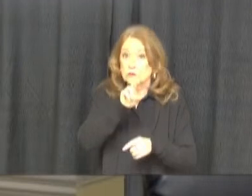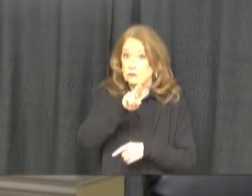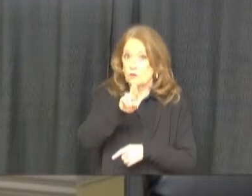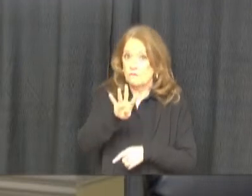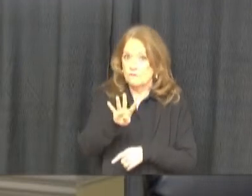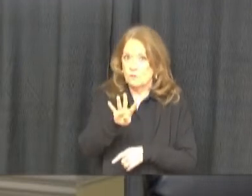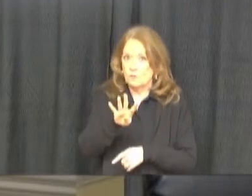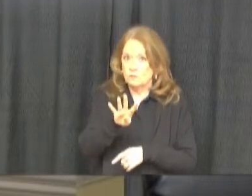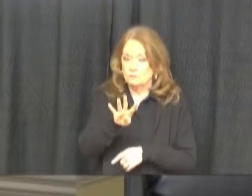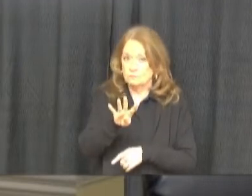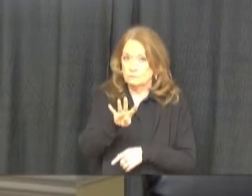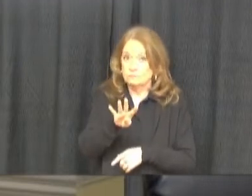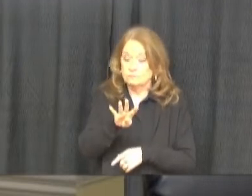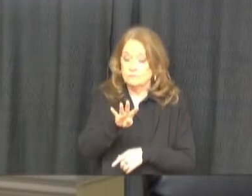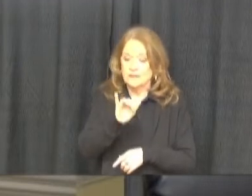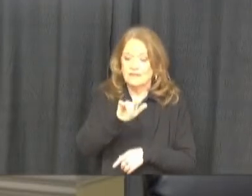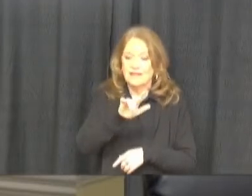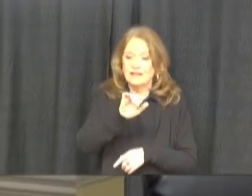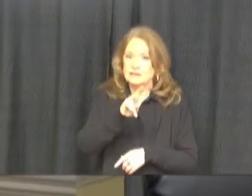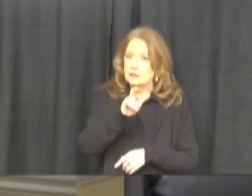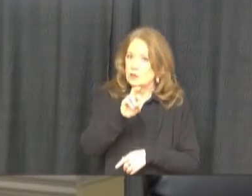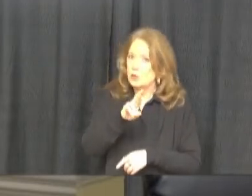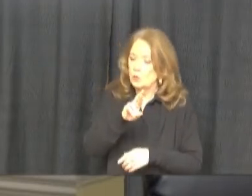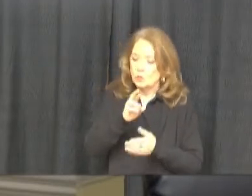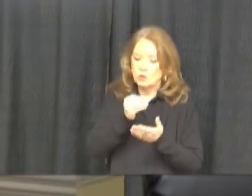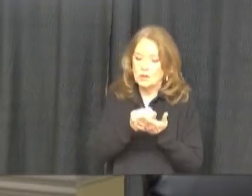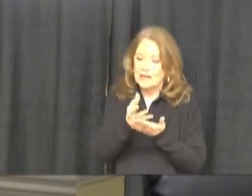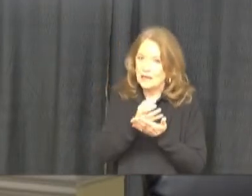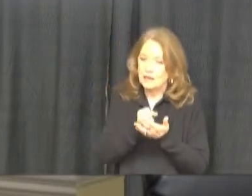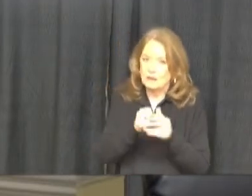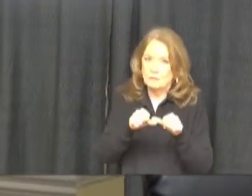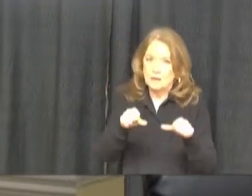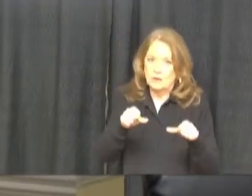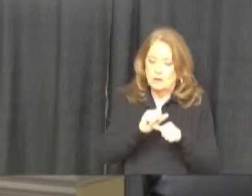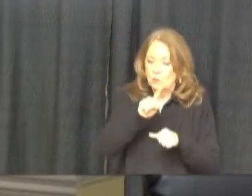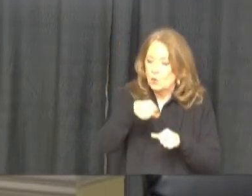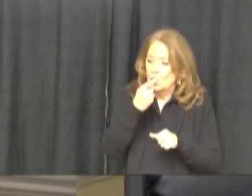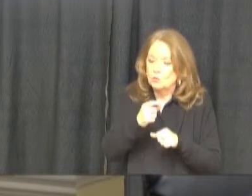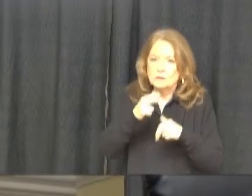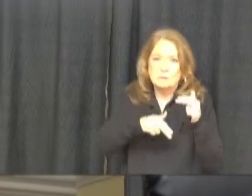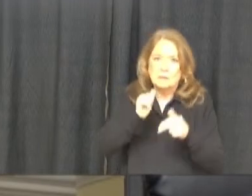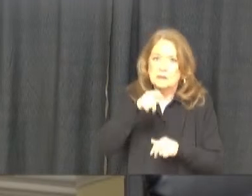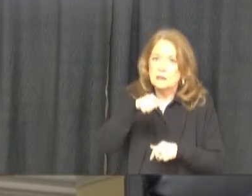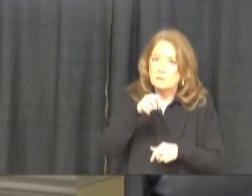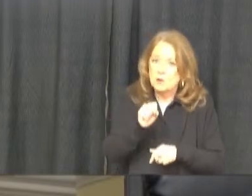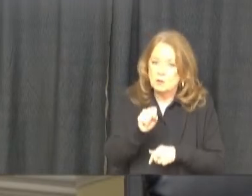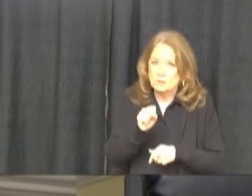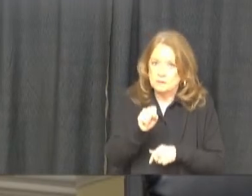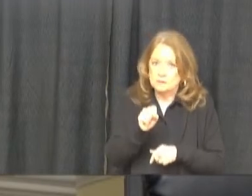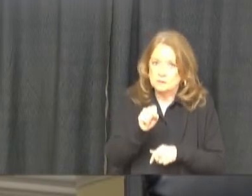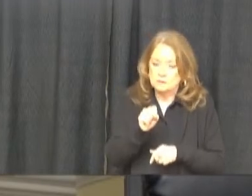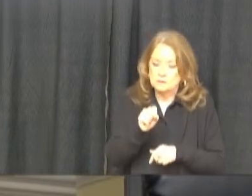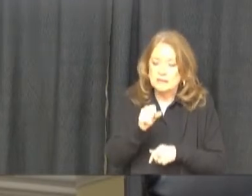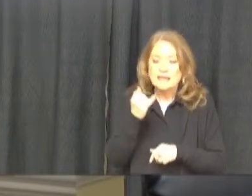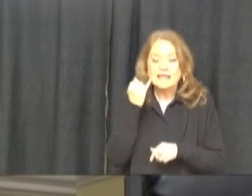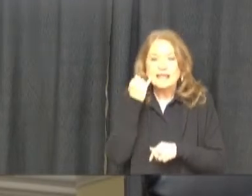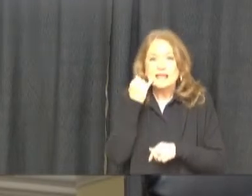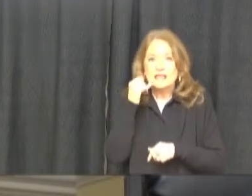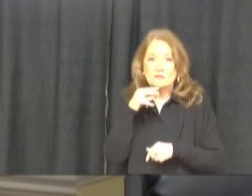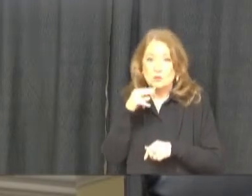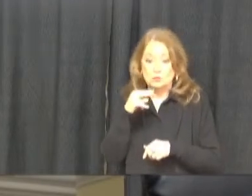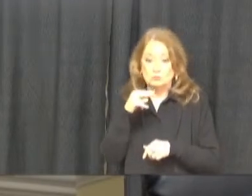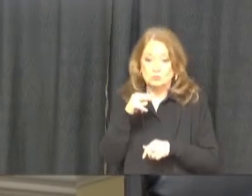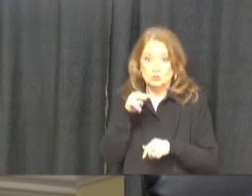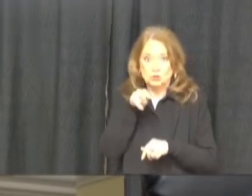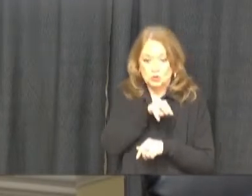R4. That's in our lower income area, and we're putting only apartments in this area. And if you look over on back